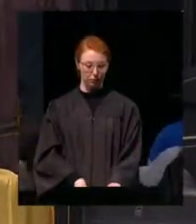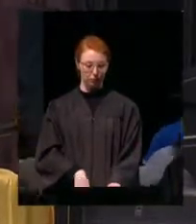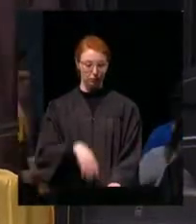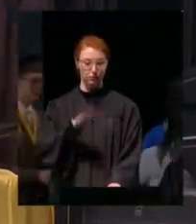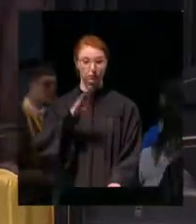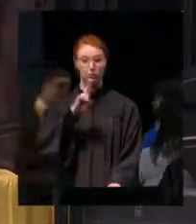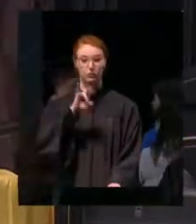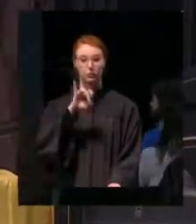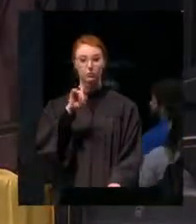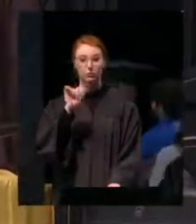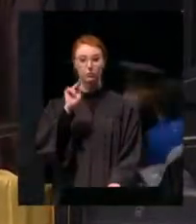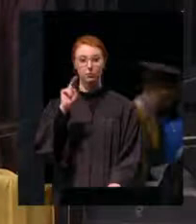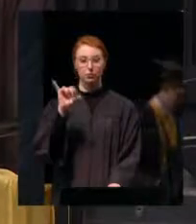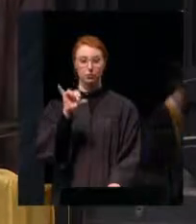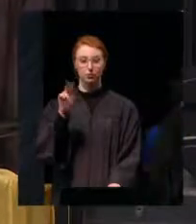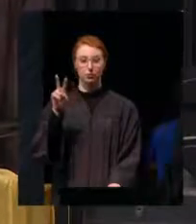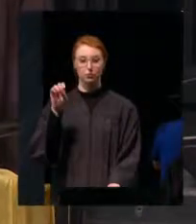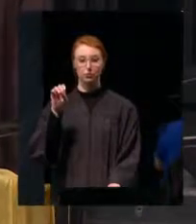Brittany Vosberg.